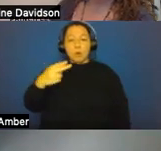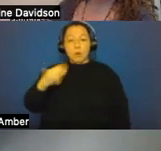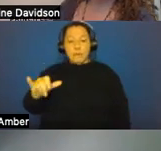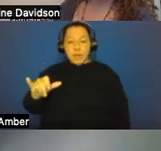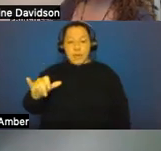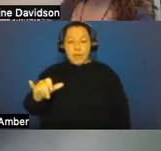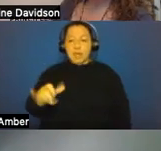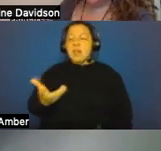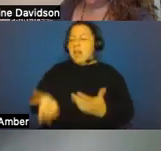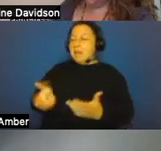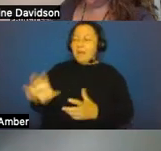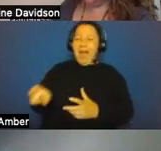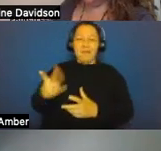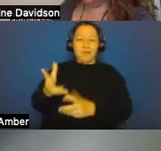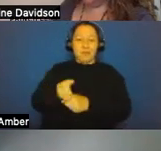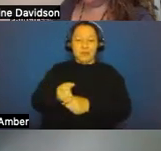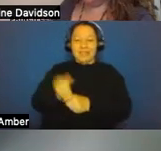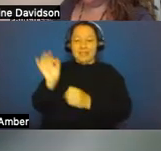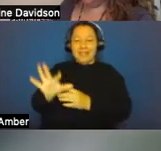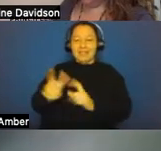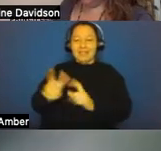the questions.